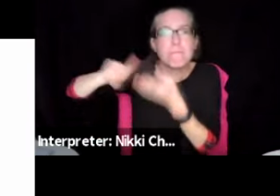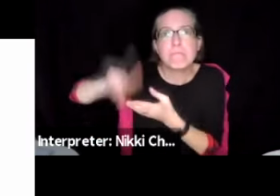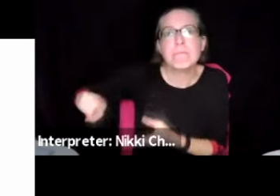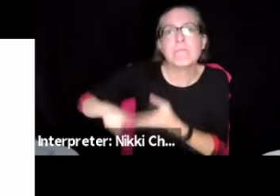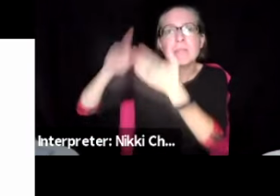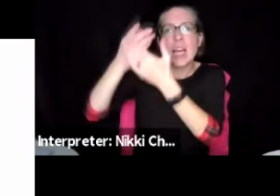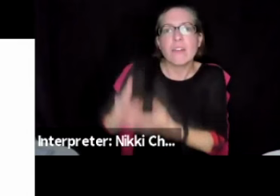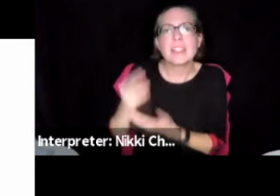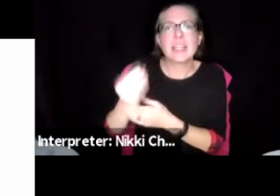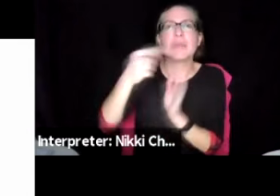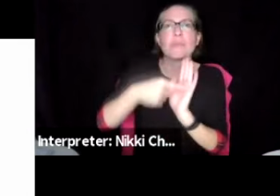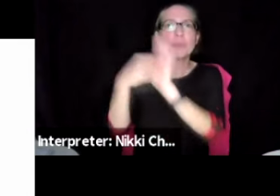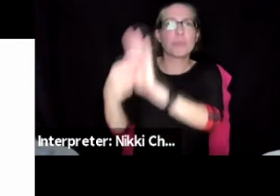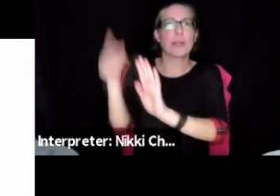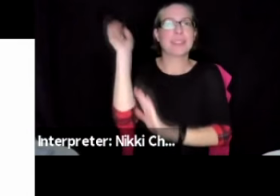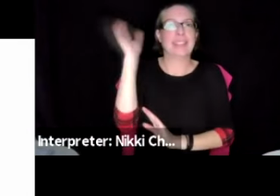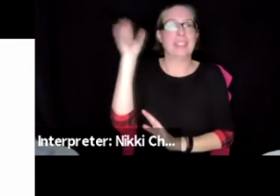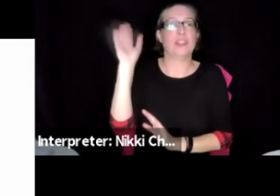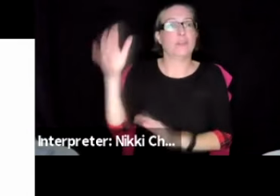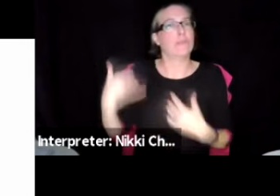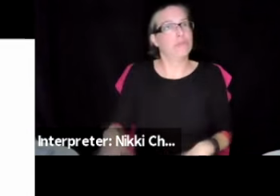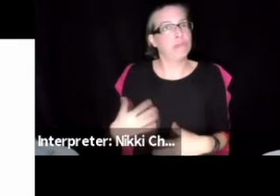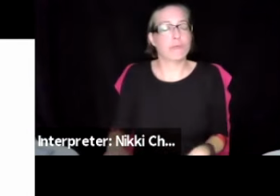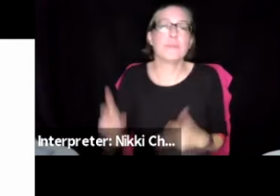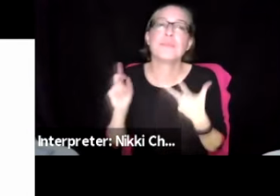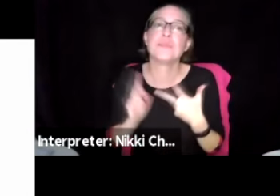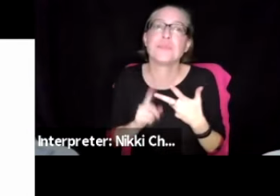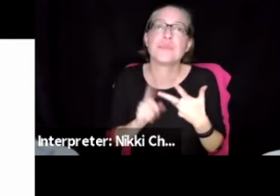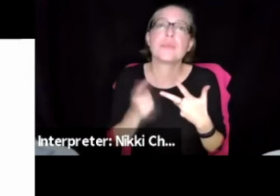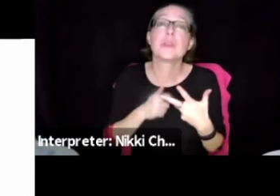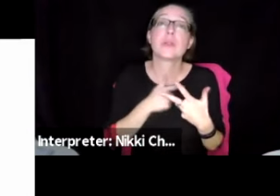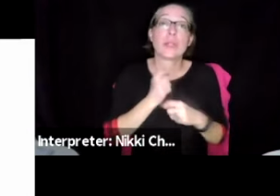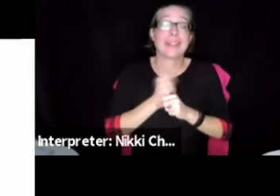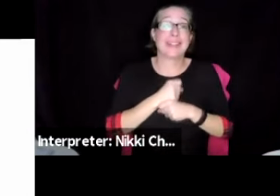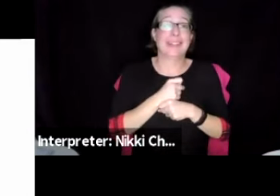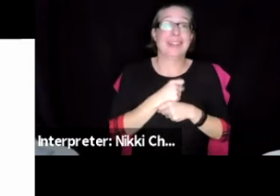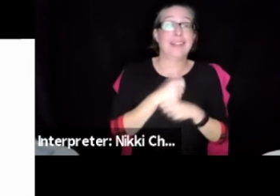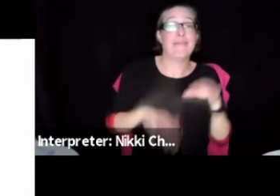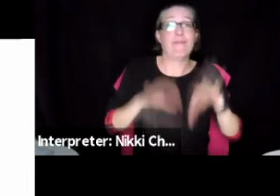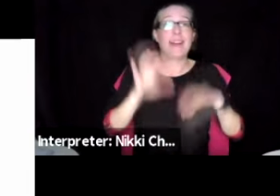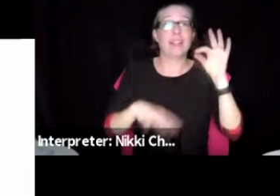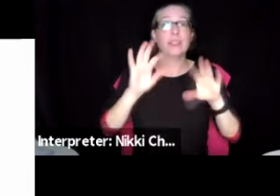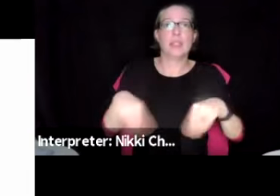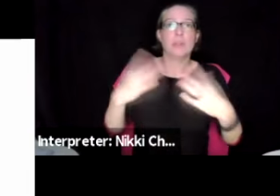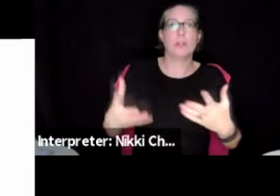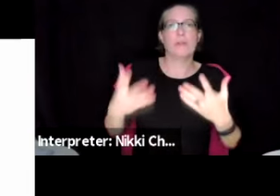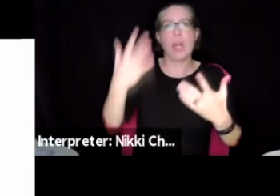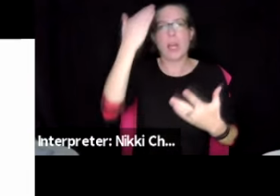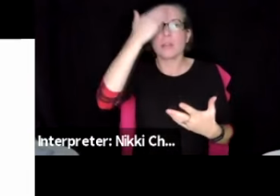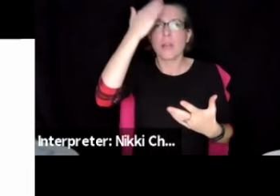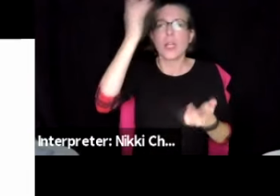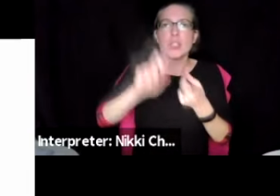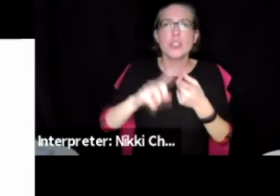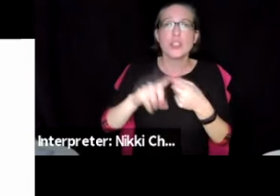positive change in their schools and their communities. We generate findings that provide insights into issues that young people face and that